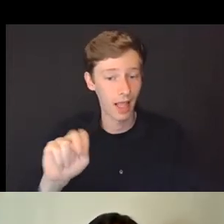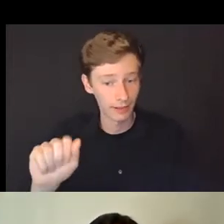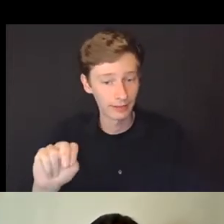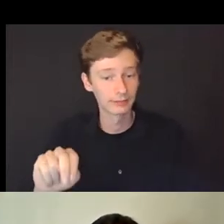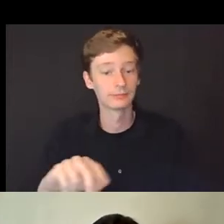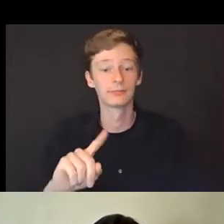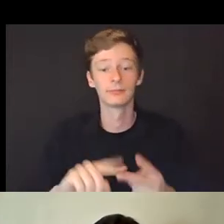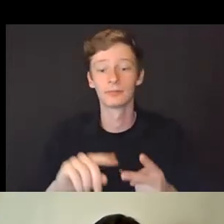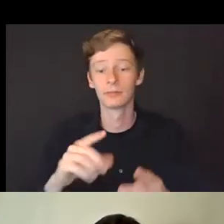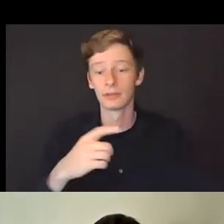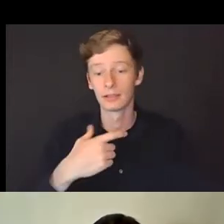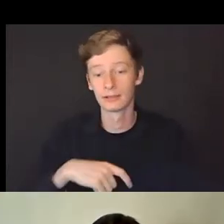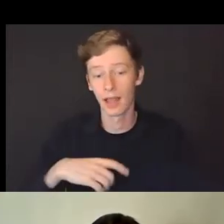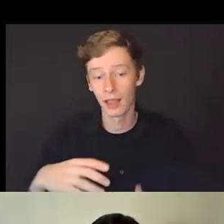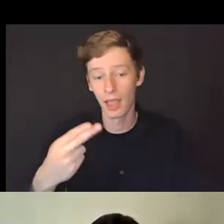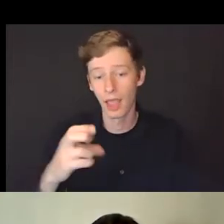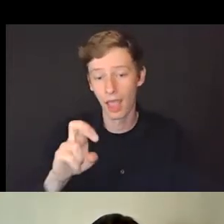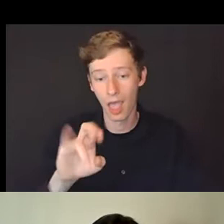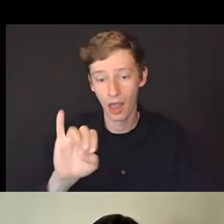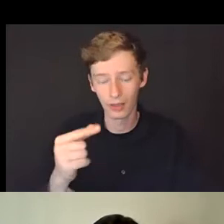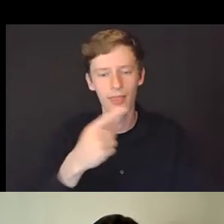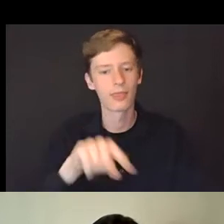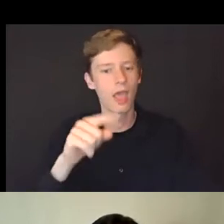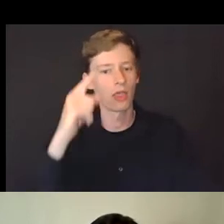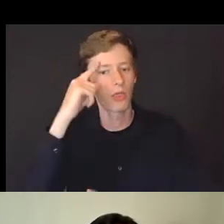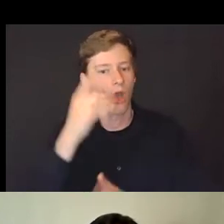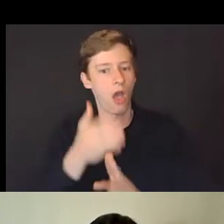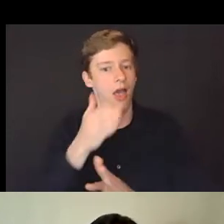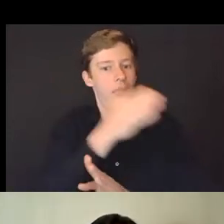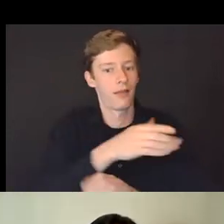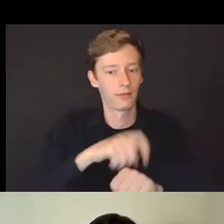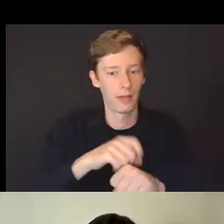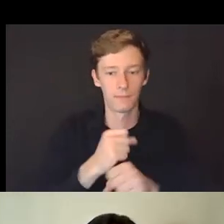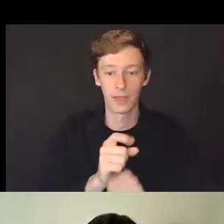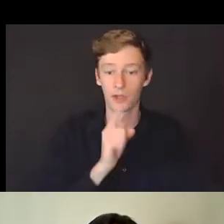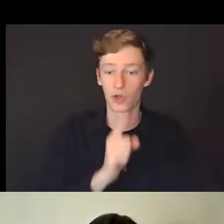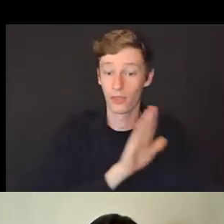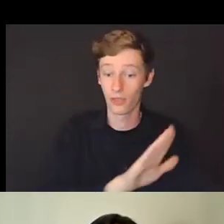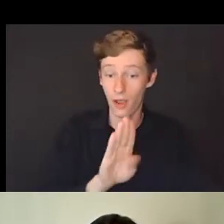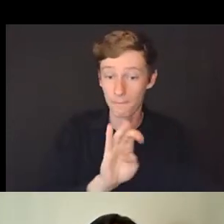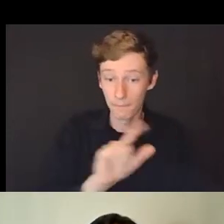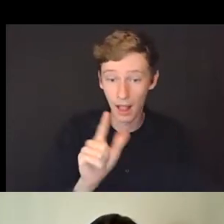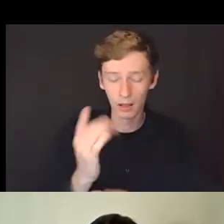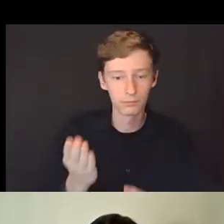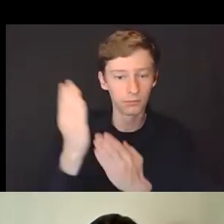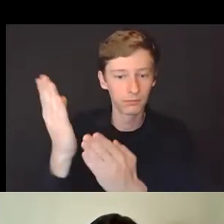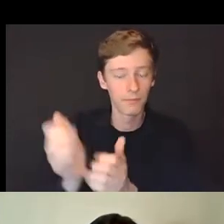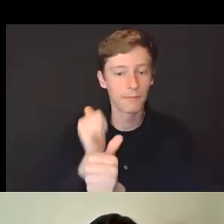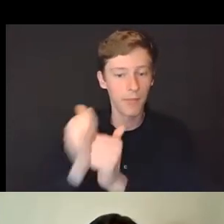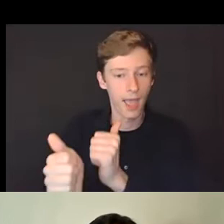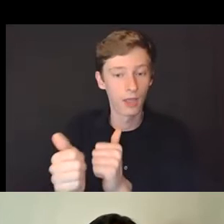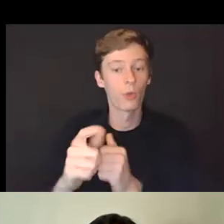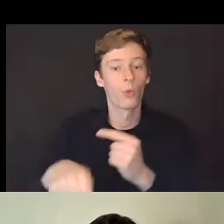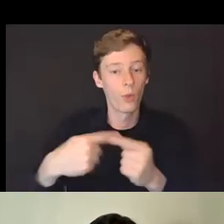were forward-thinking enough to get their bills through when we did have a majority in the House and Senate, and we did